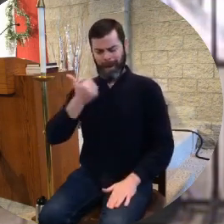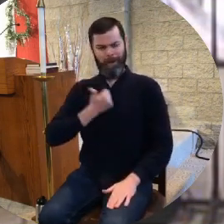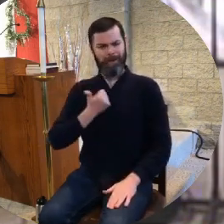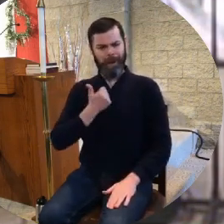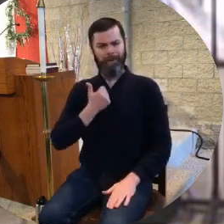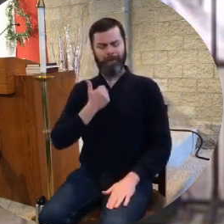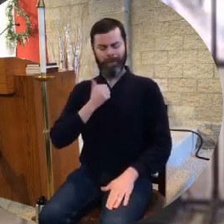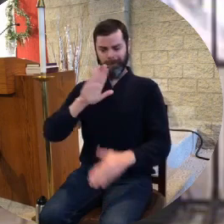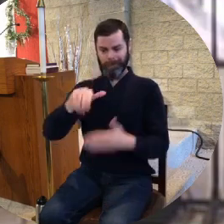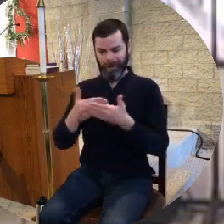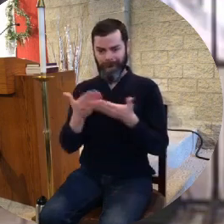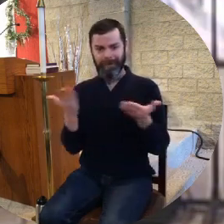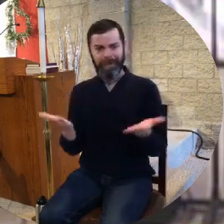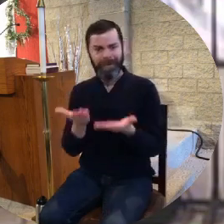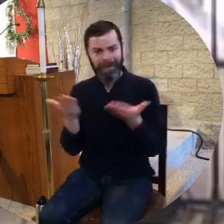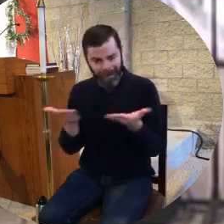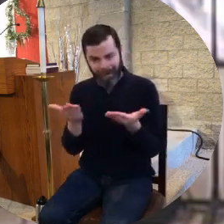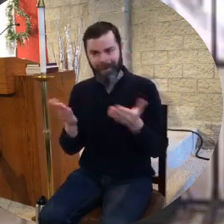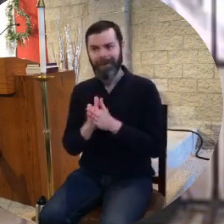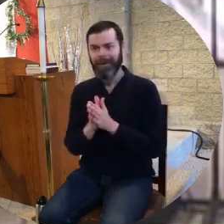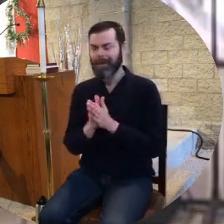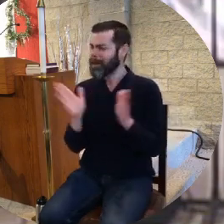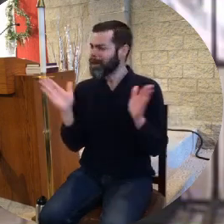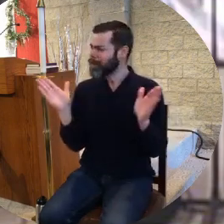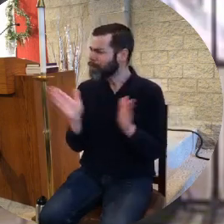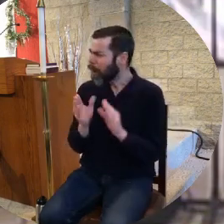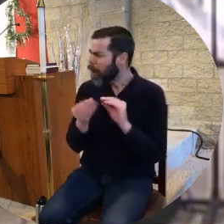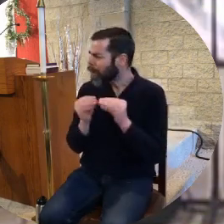meet upstairs today. God bless you. Yes.